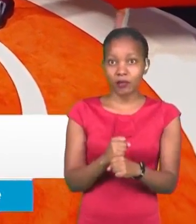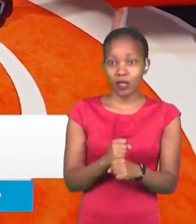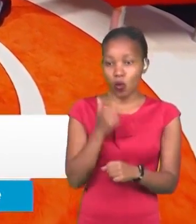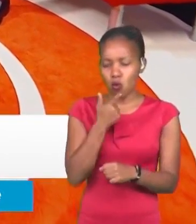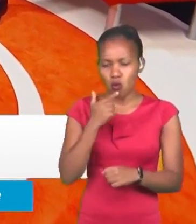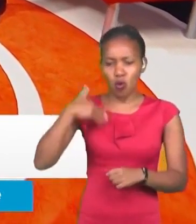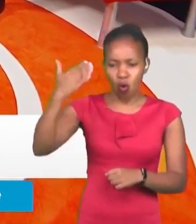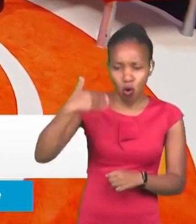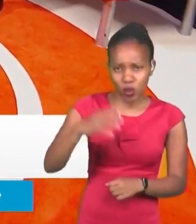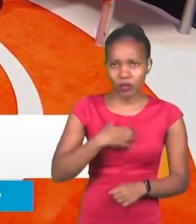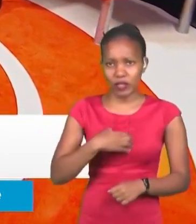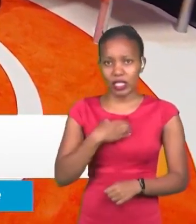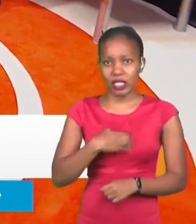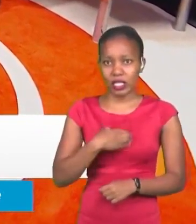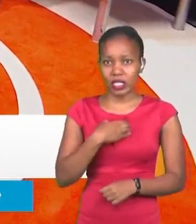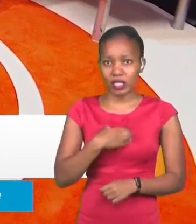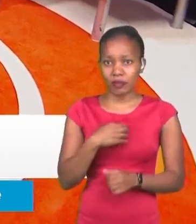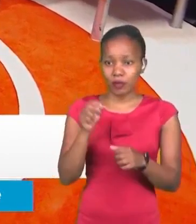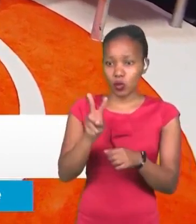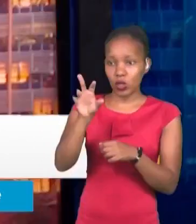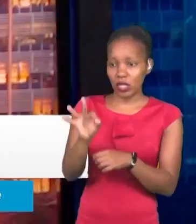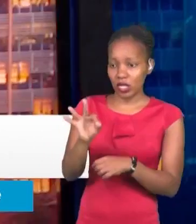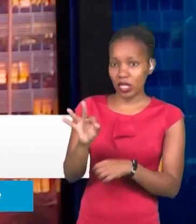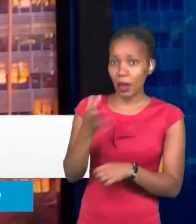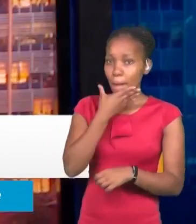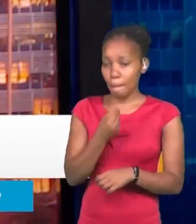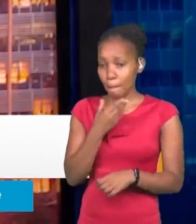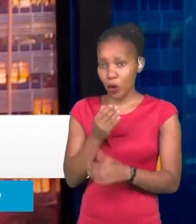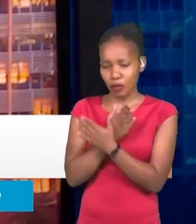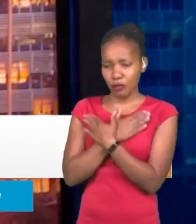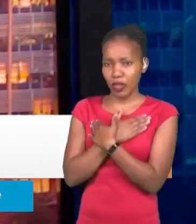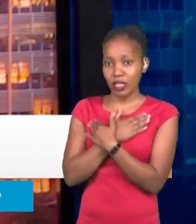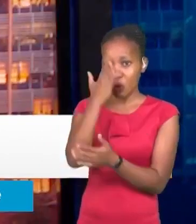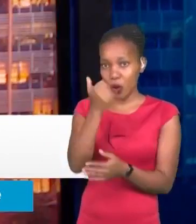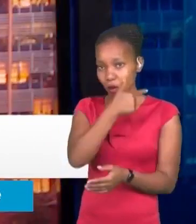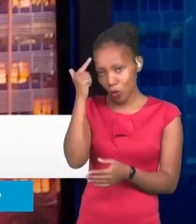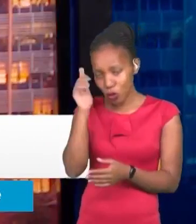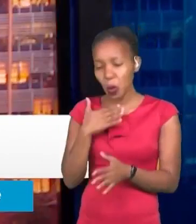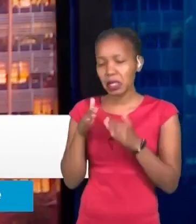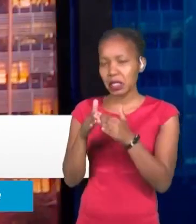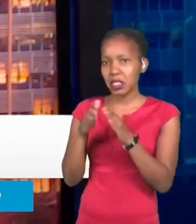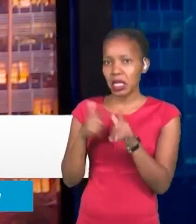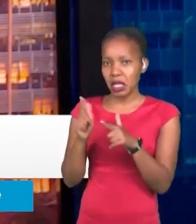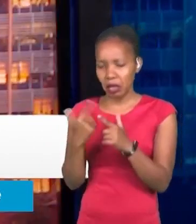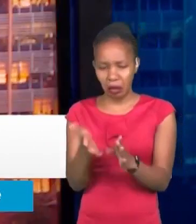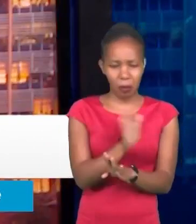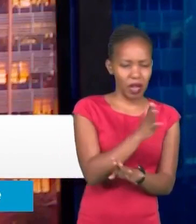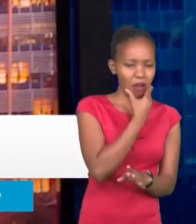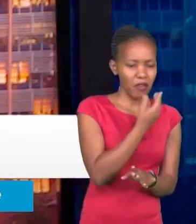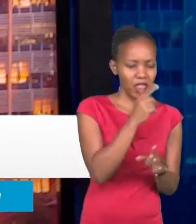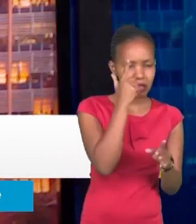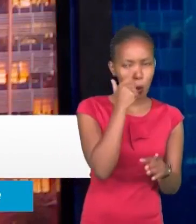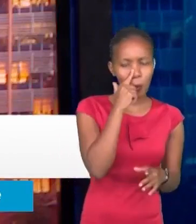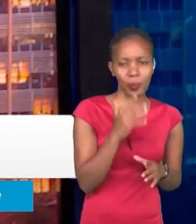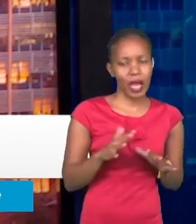habitually visit her 23-year-old boyfriend for the sole purposes of having sex and then going back to her father's house.